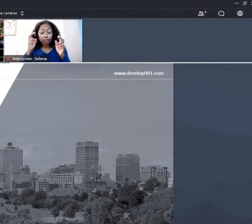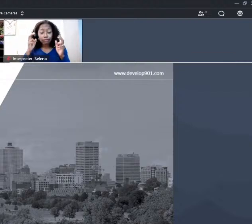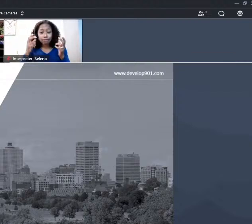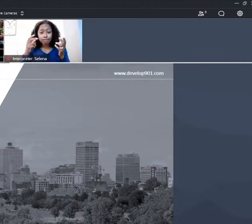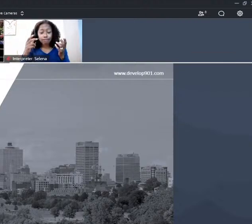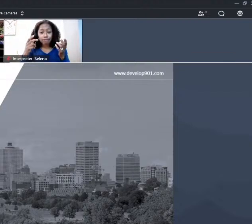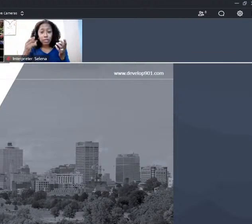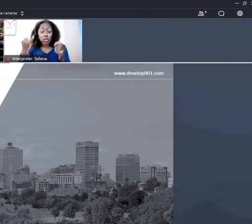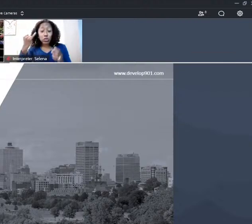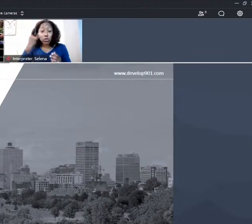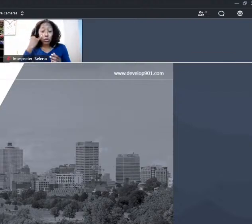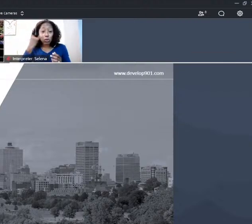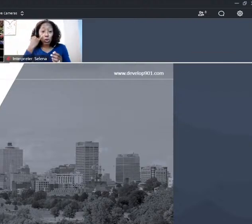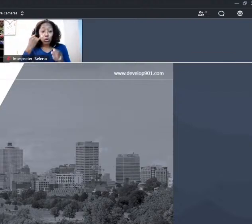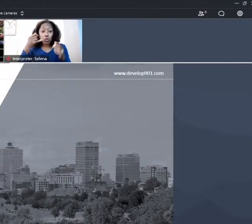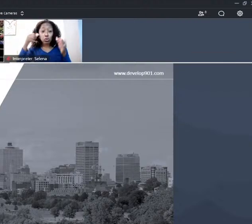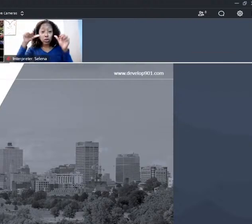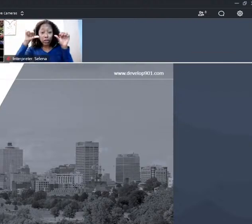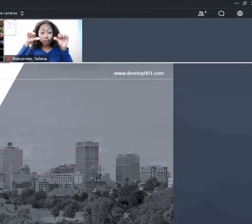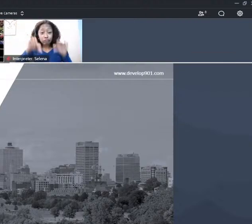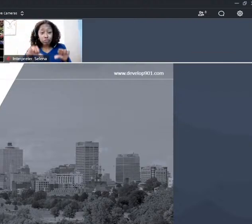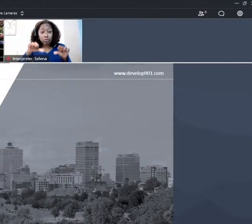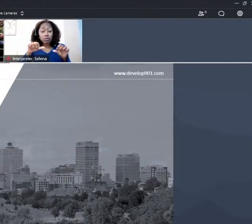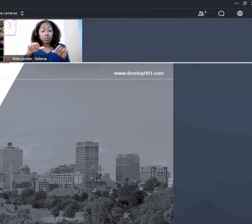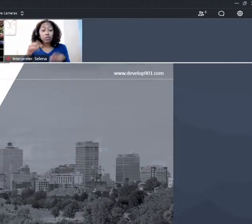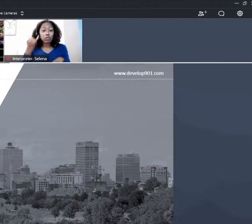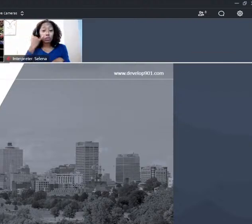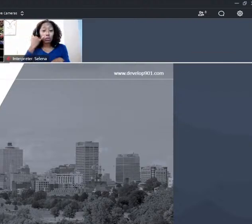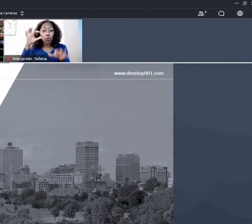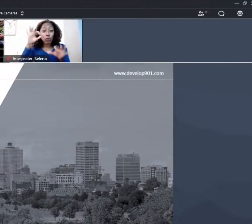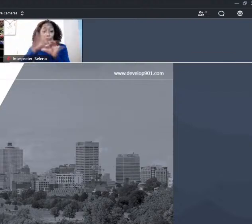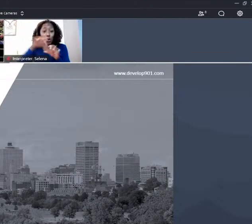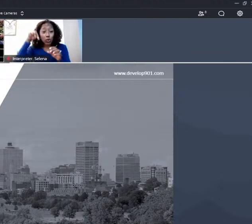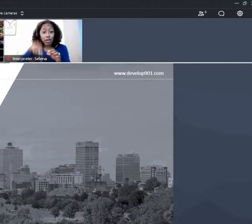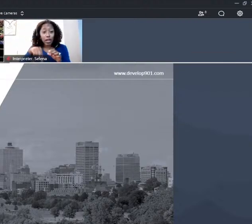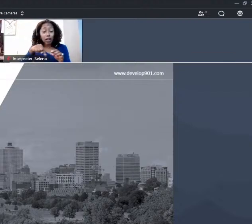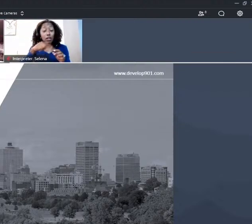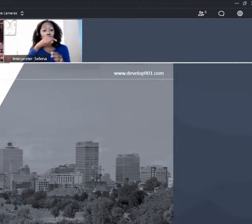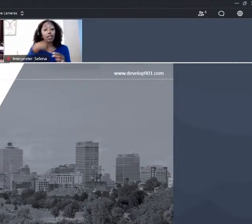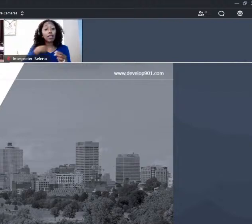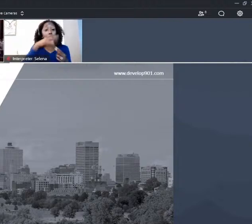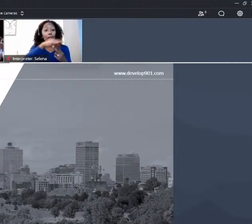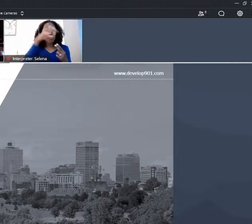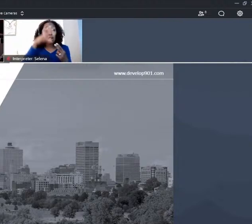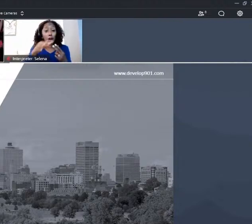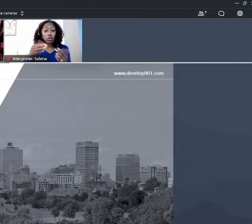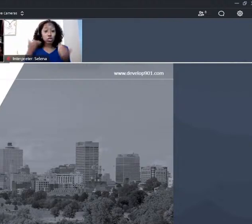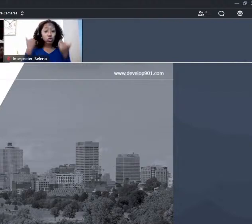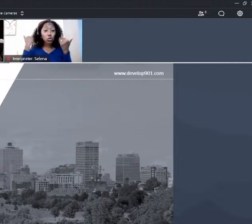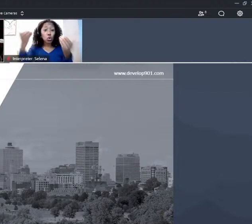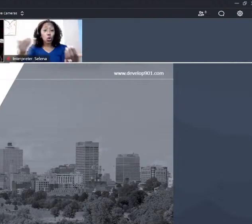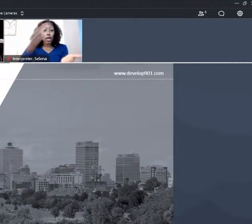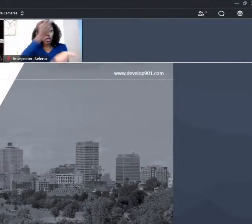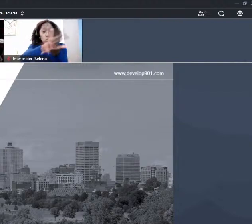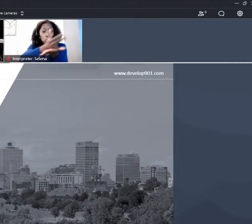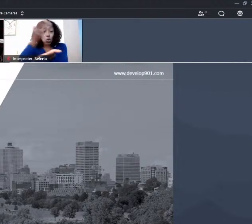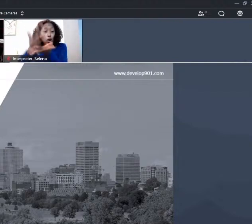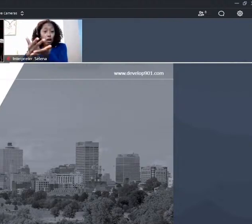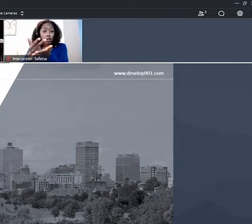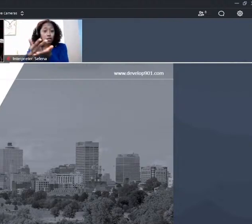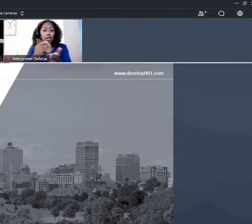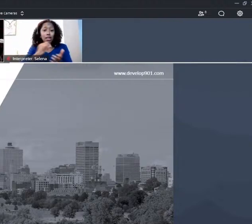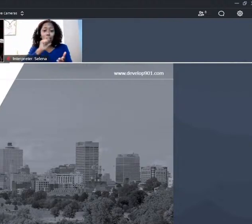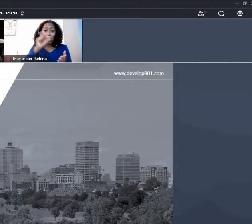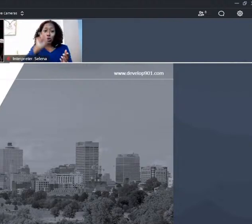we vote this down, then what they do is they have the option to just put a garage there. They don't need our permission for a